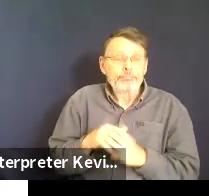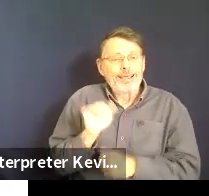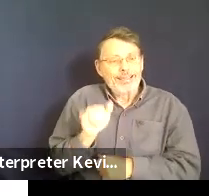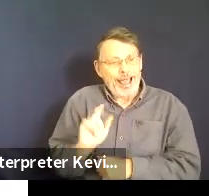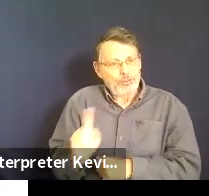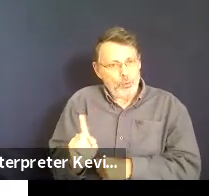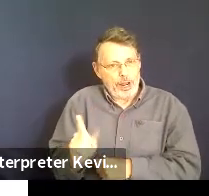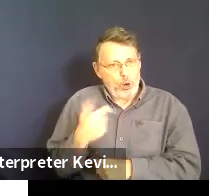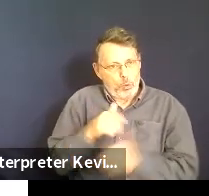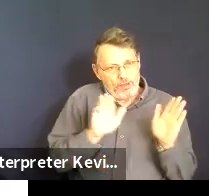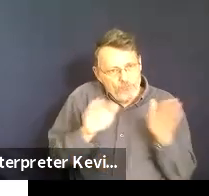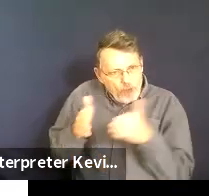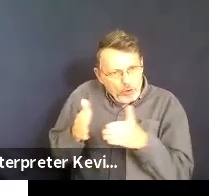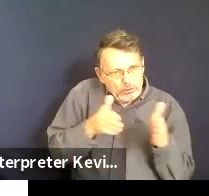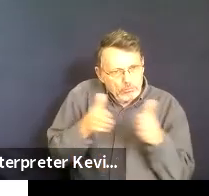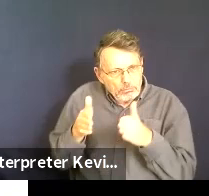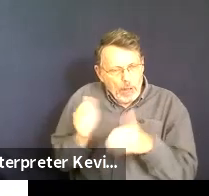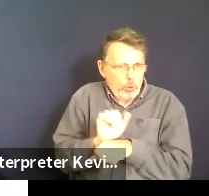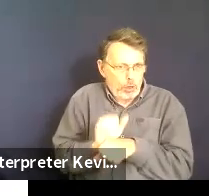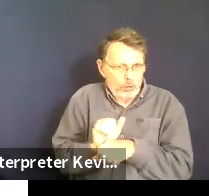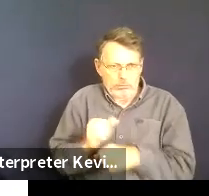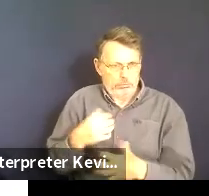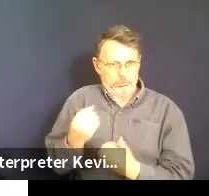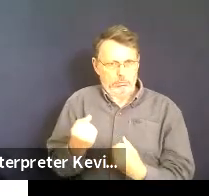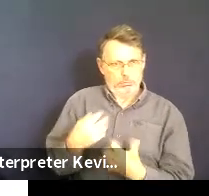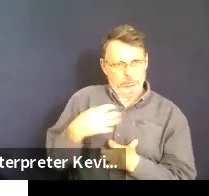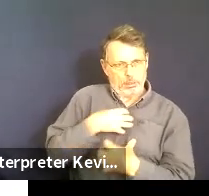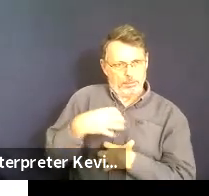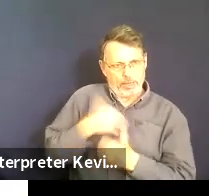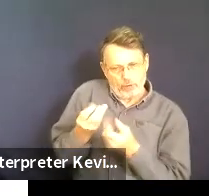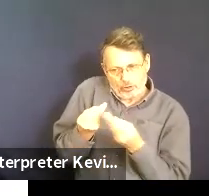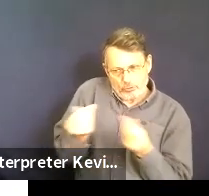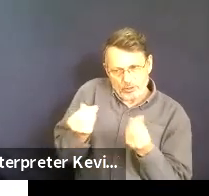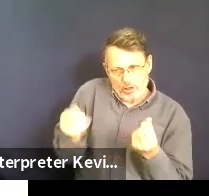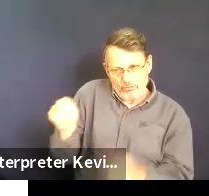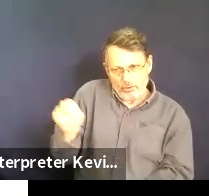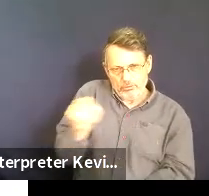where we focus a lot of our work, resolving the complaints.